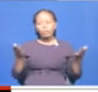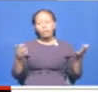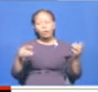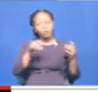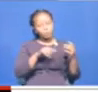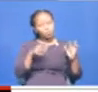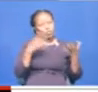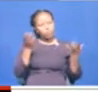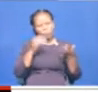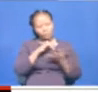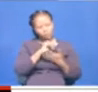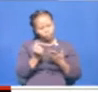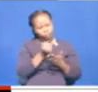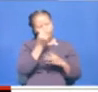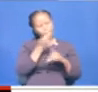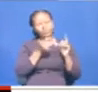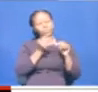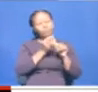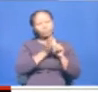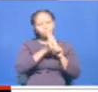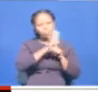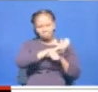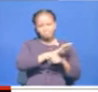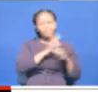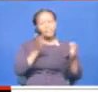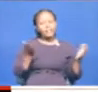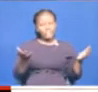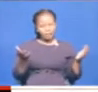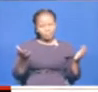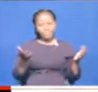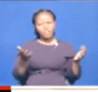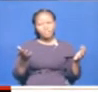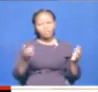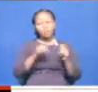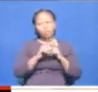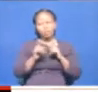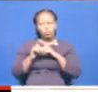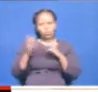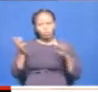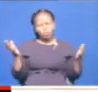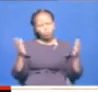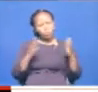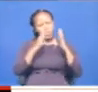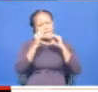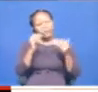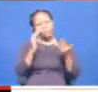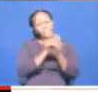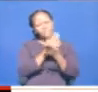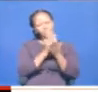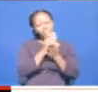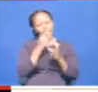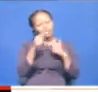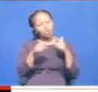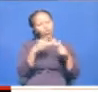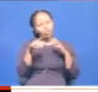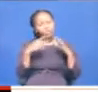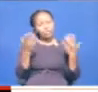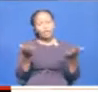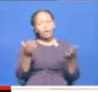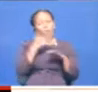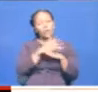pandemic, kind of a post-pandemic era. Mm-hmm. And how is the housing sector picking up after the